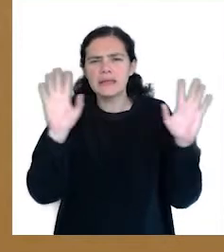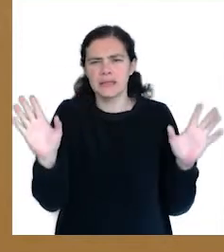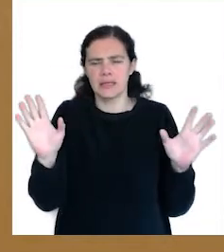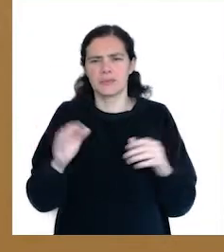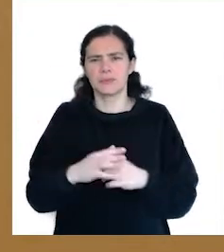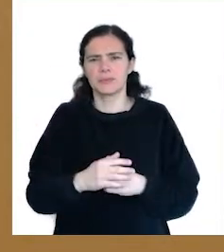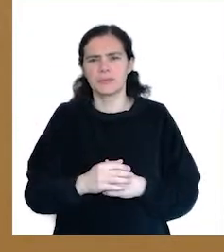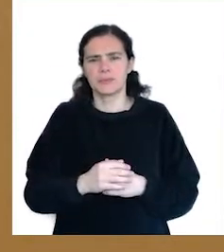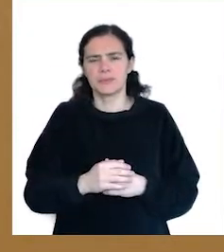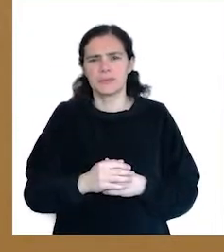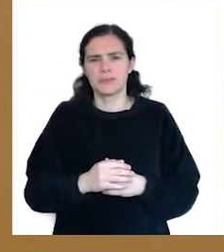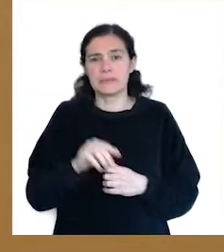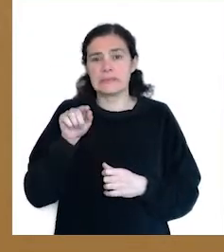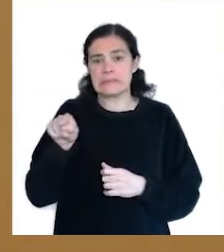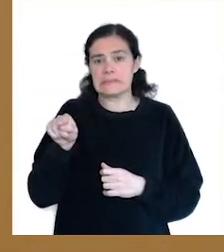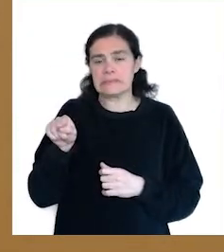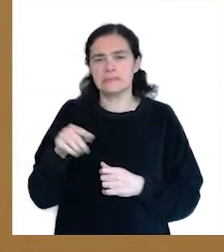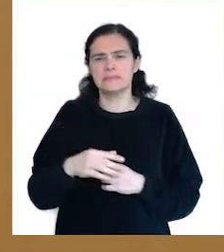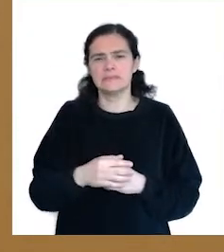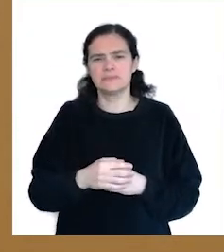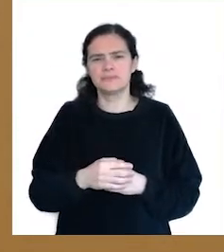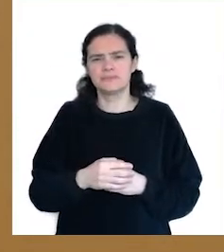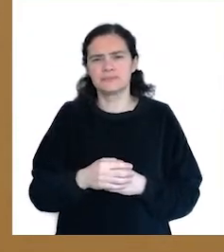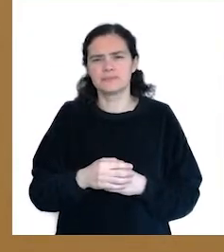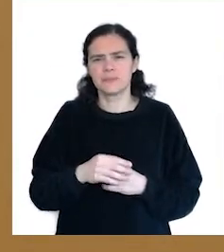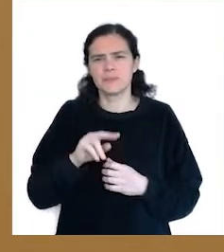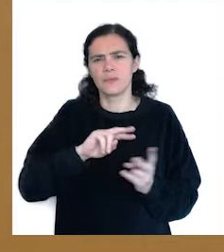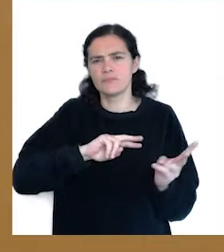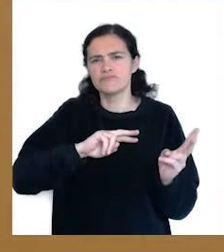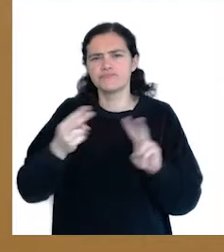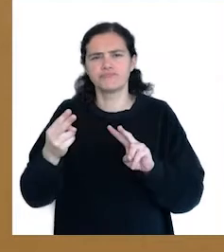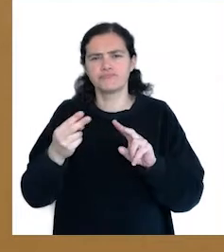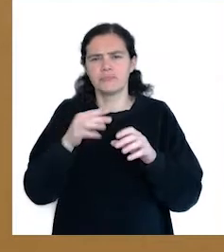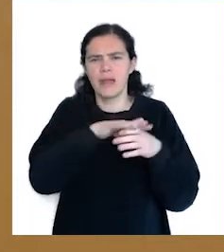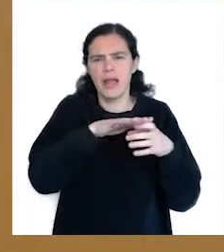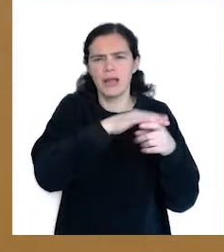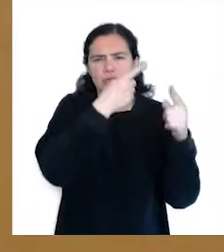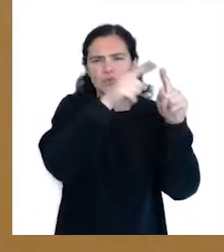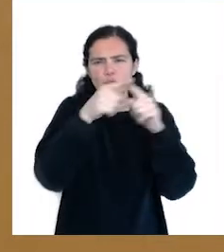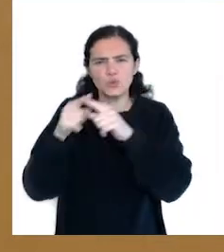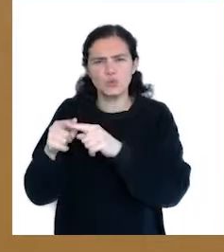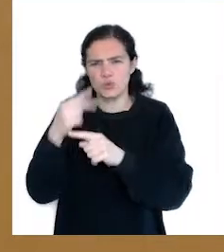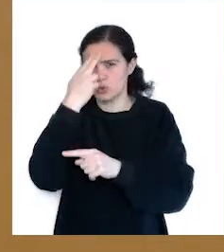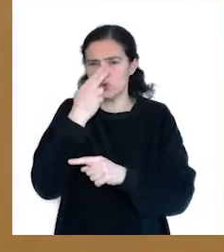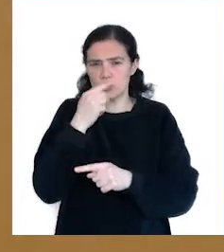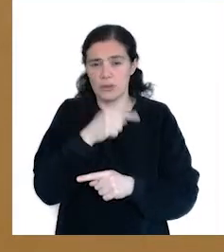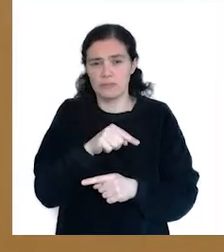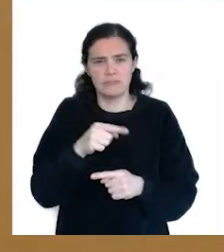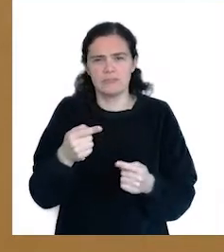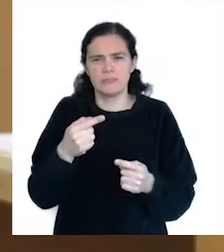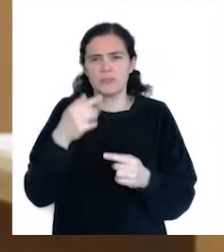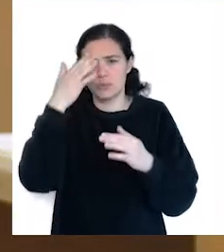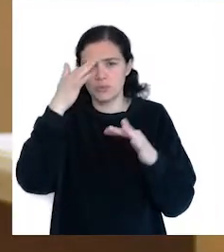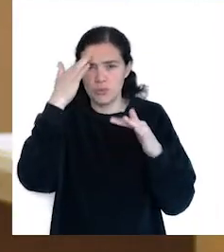true understanding of this cross and multidisciplinary